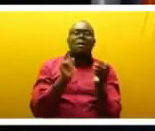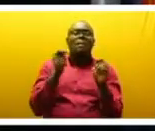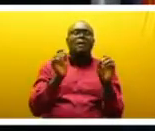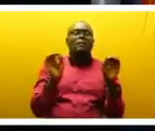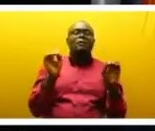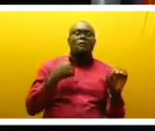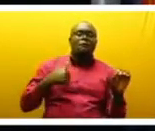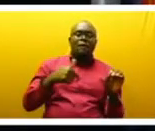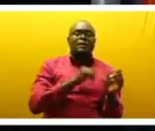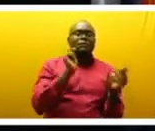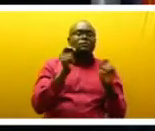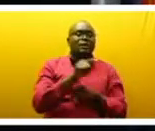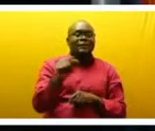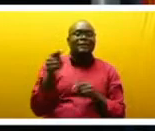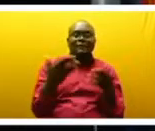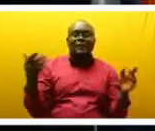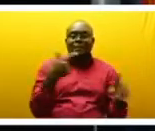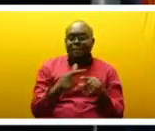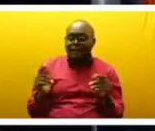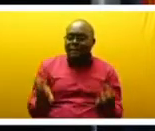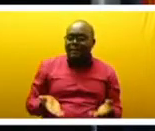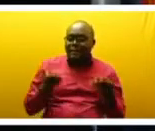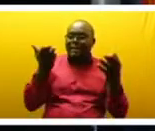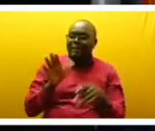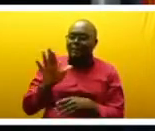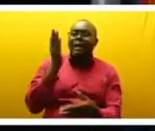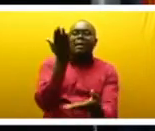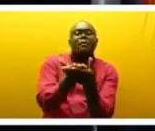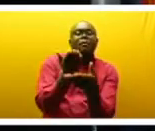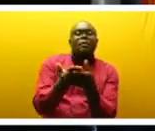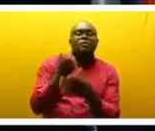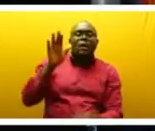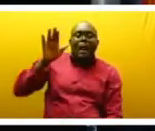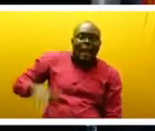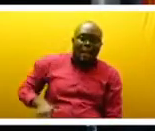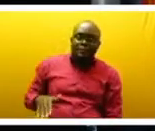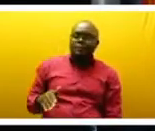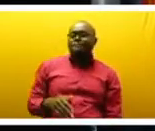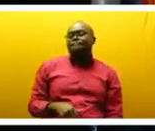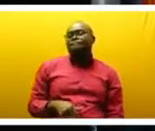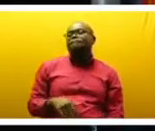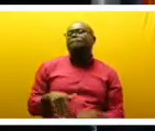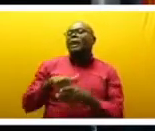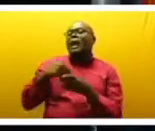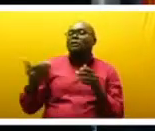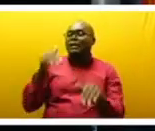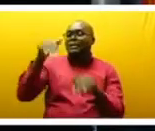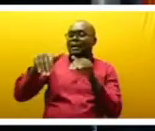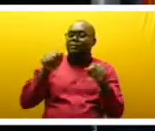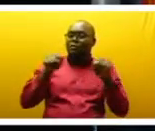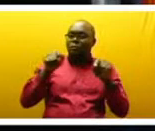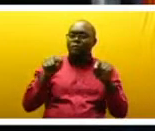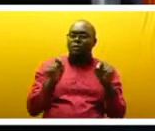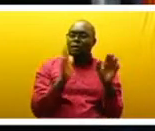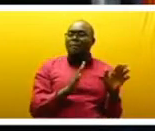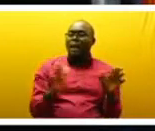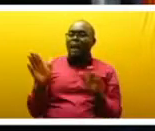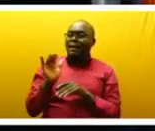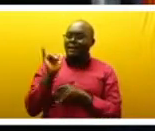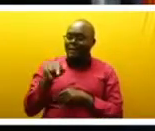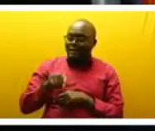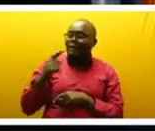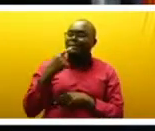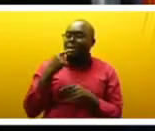to rectify some of these things, but they submitted their proposals late again and outside the election operations plan that they had